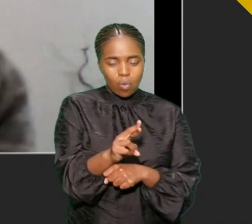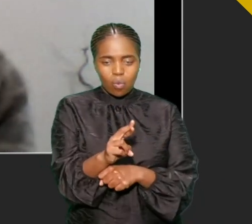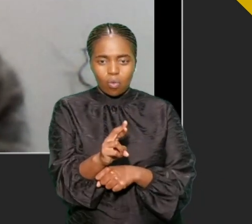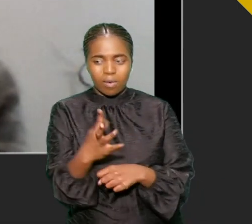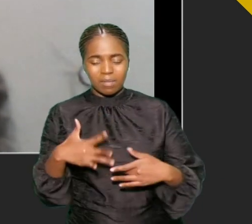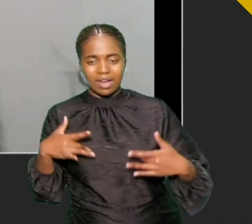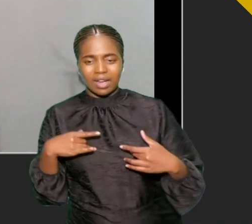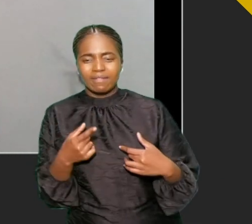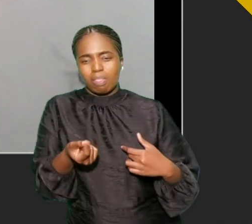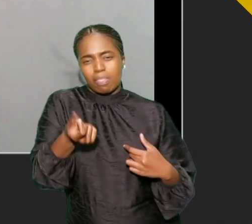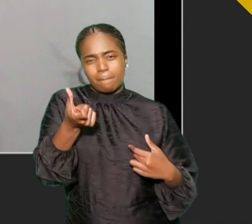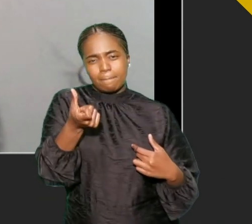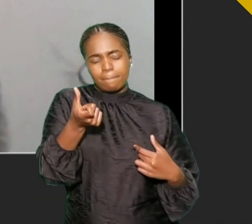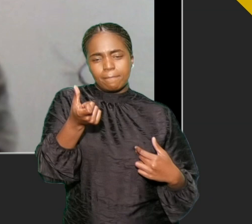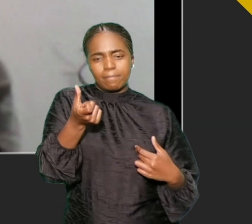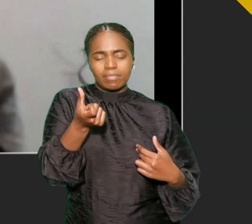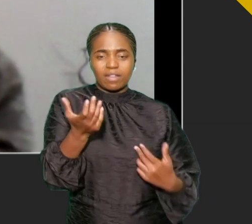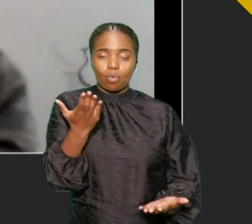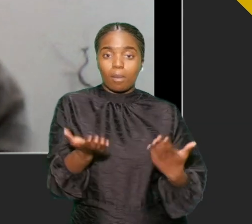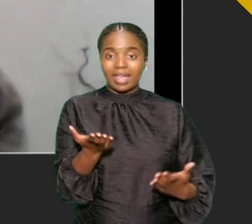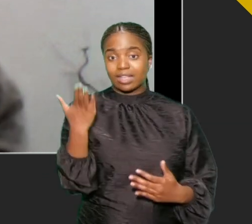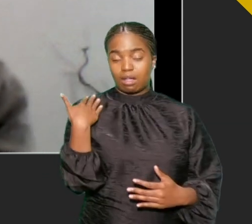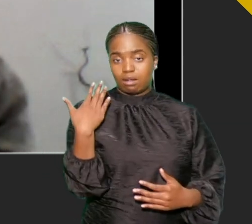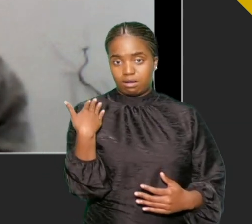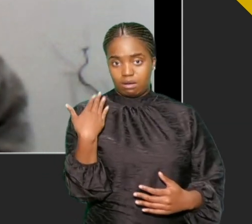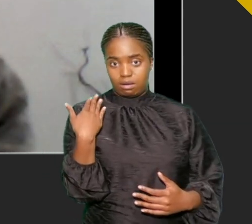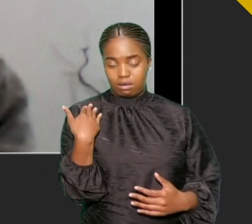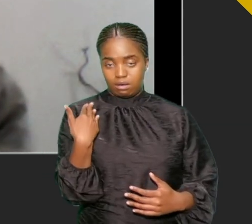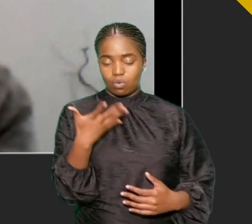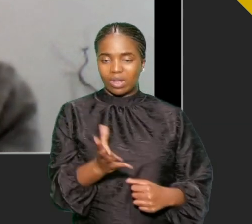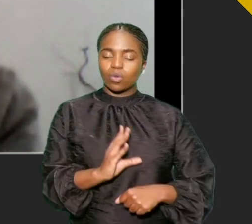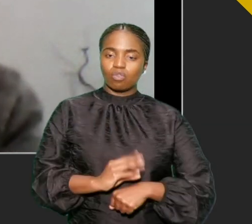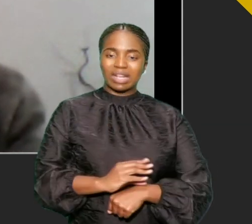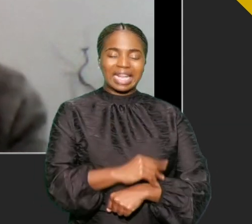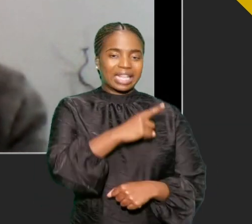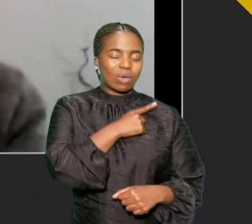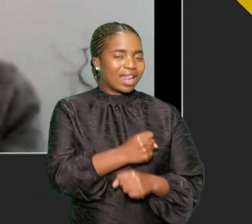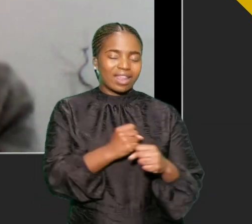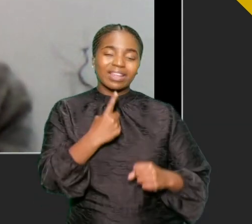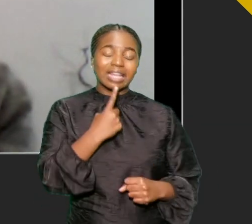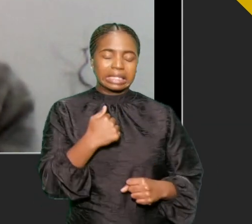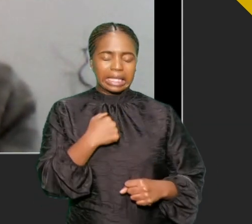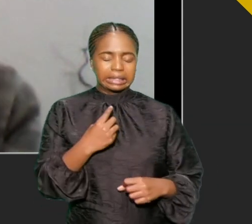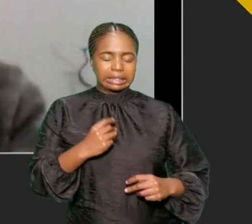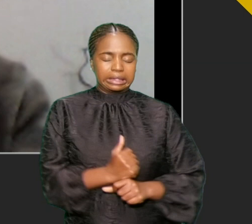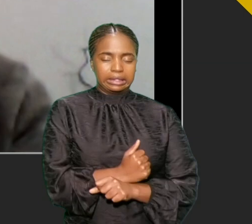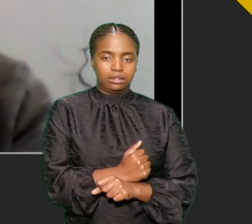low compared to the deaths around this thing. Yeah. So that scared me.